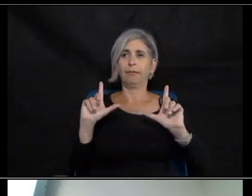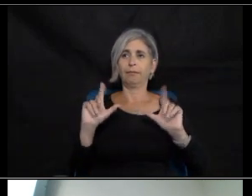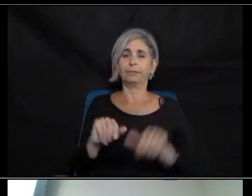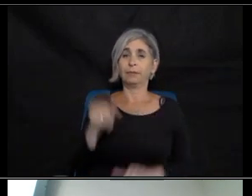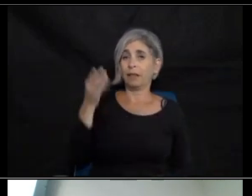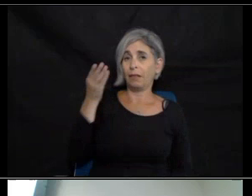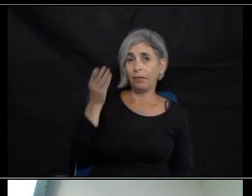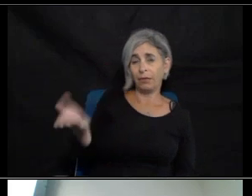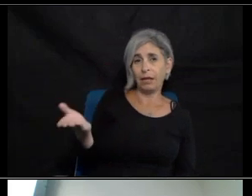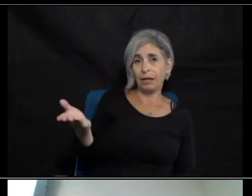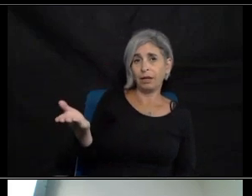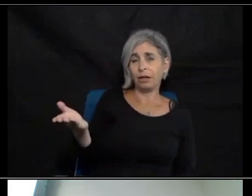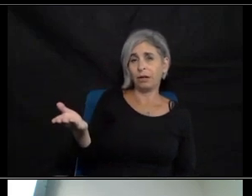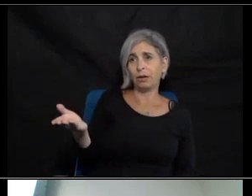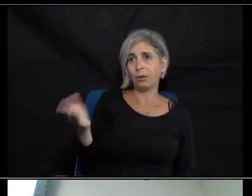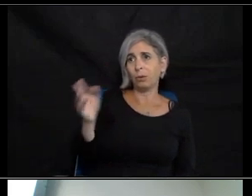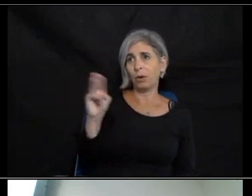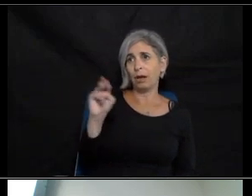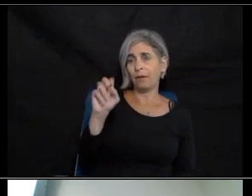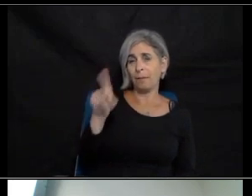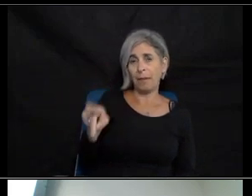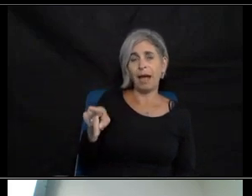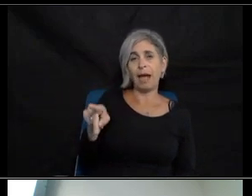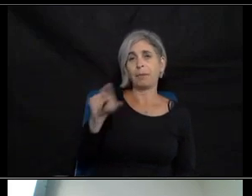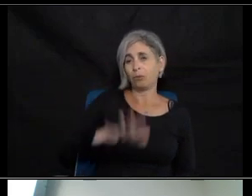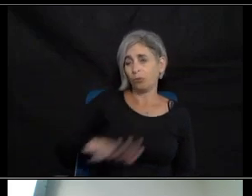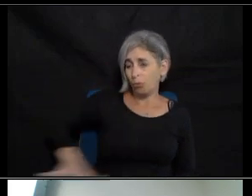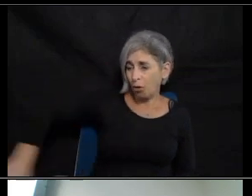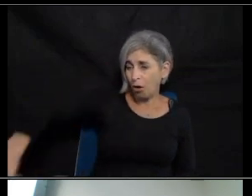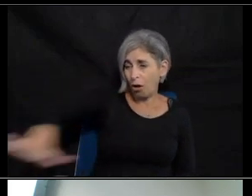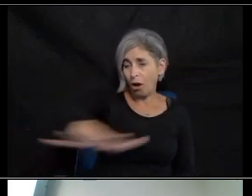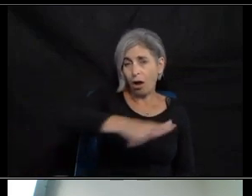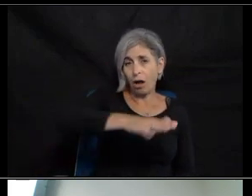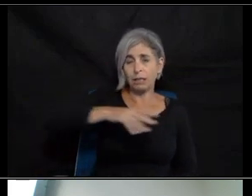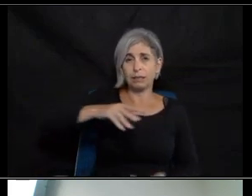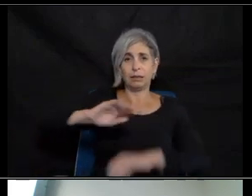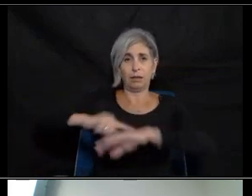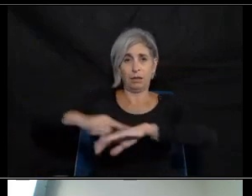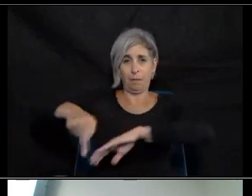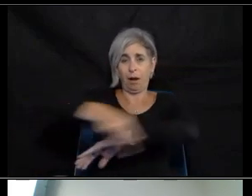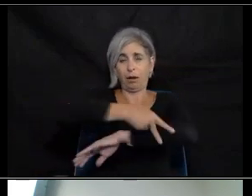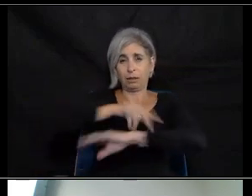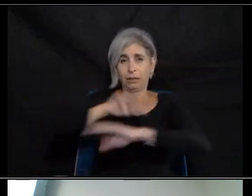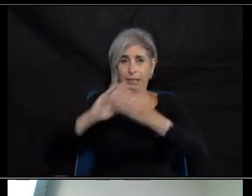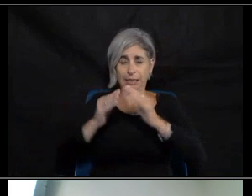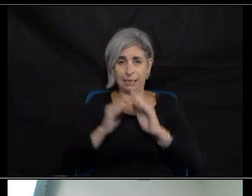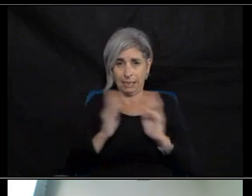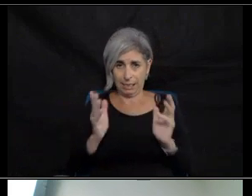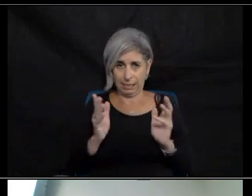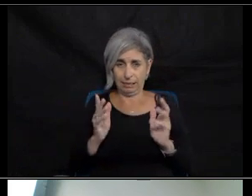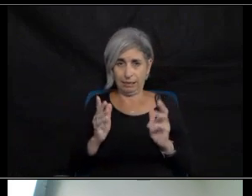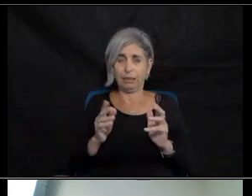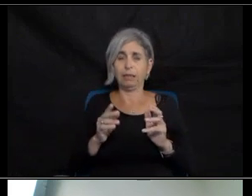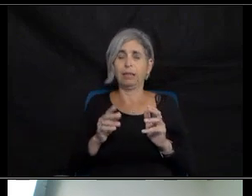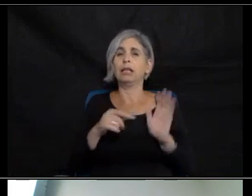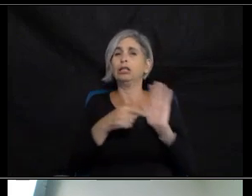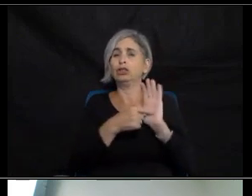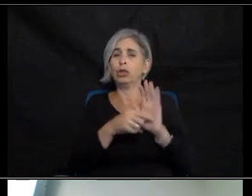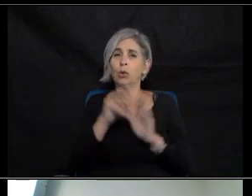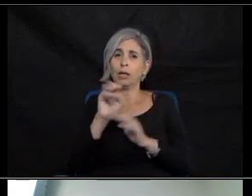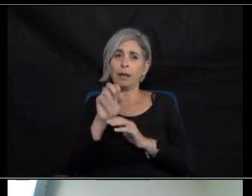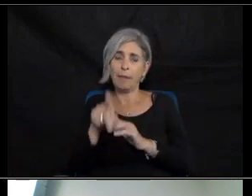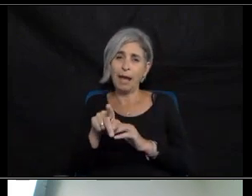And here we see a map of tree canopy coverage across all city parks. The consultants provided this as a map as well as in a spreadsheet to help us